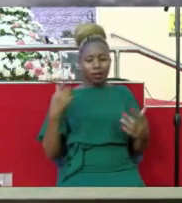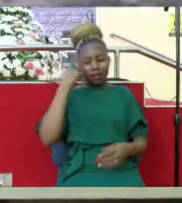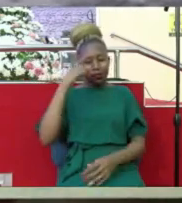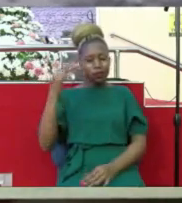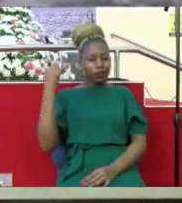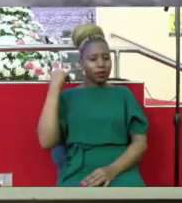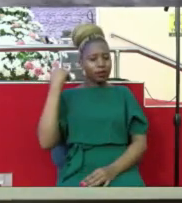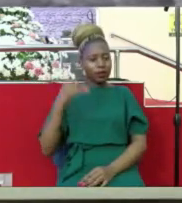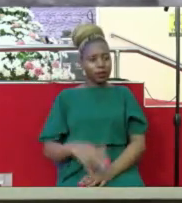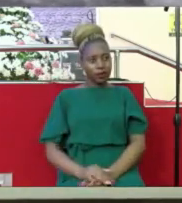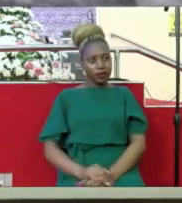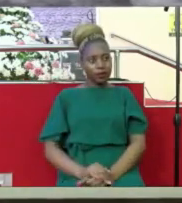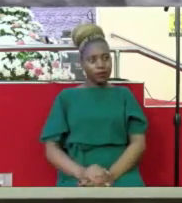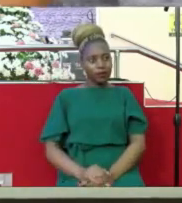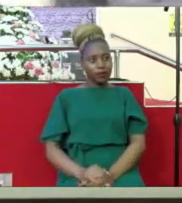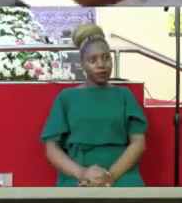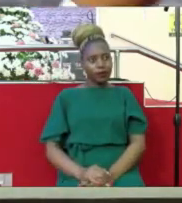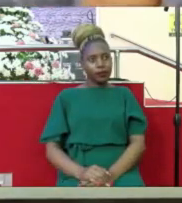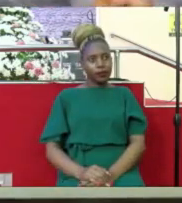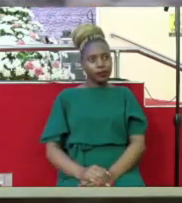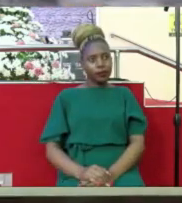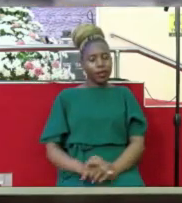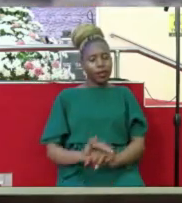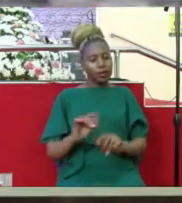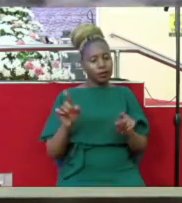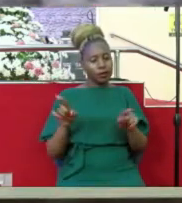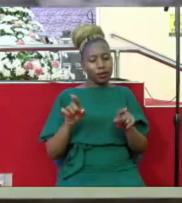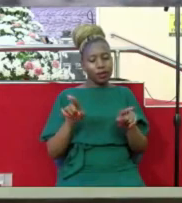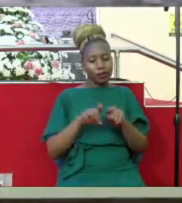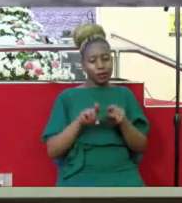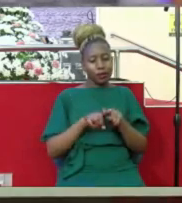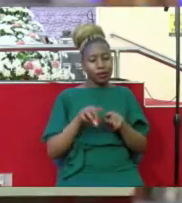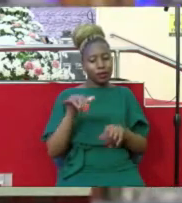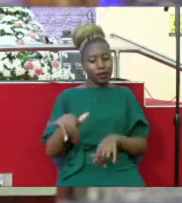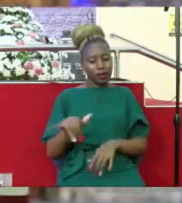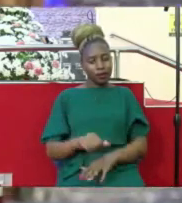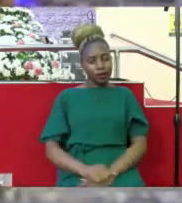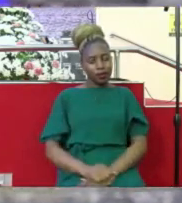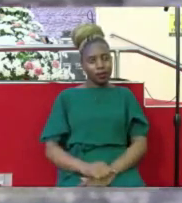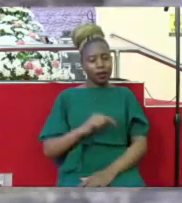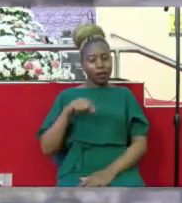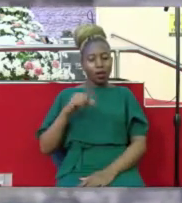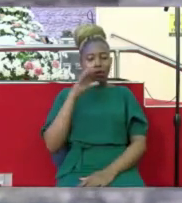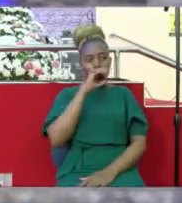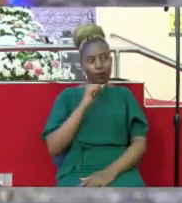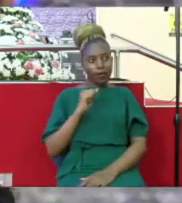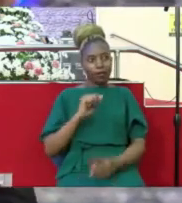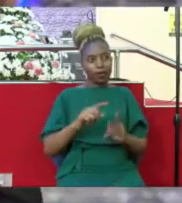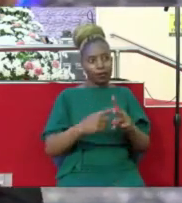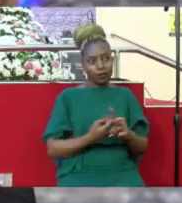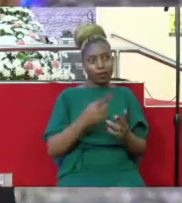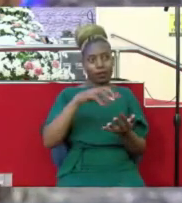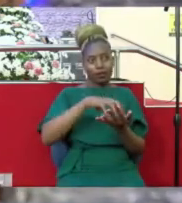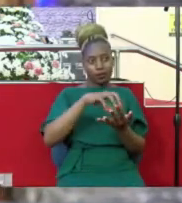ya jana kwenye siku hiyo. And just like that. Na hivyo tu. We miss our Genesis moments. Na